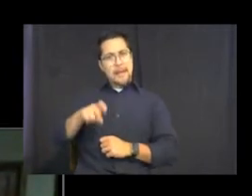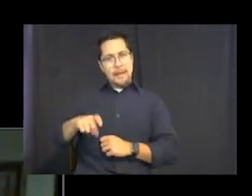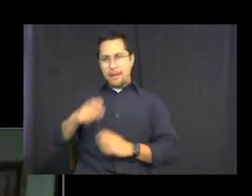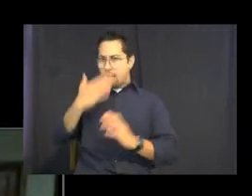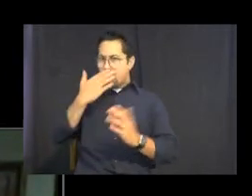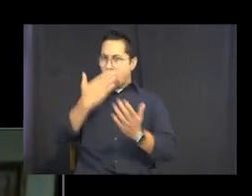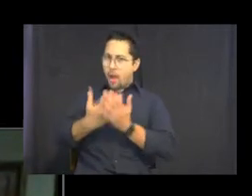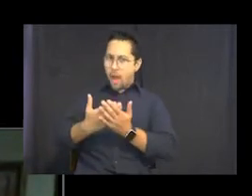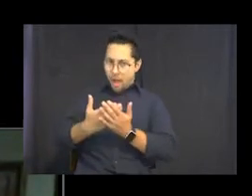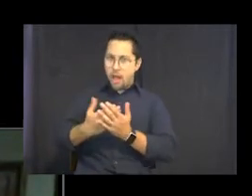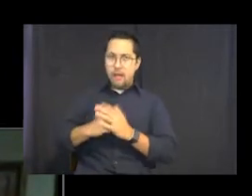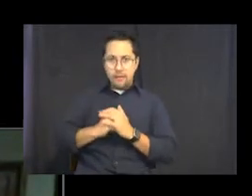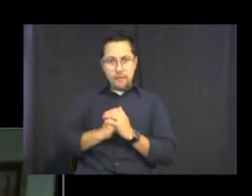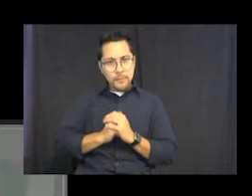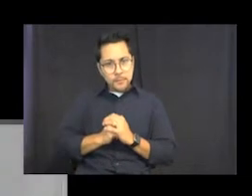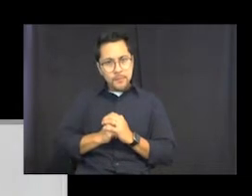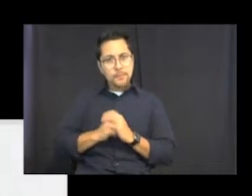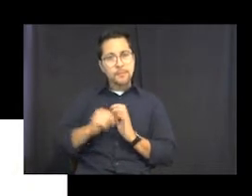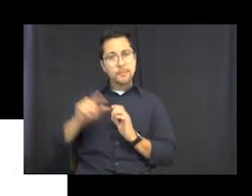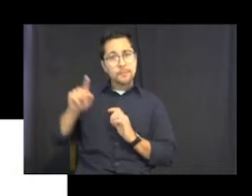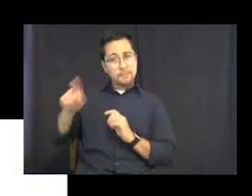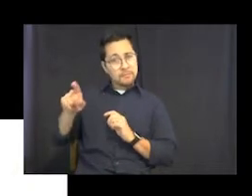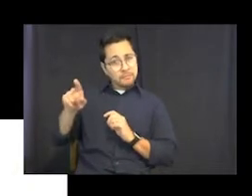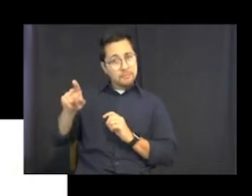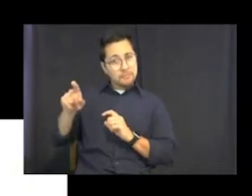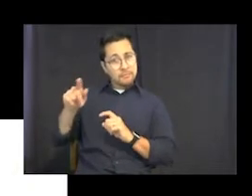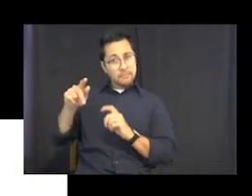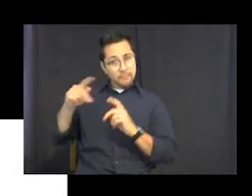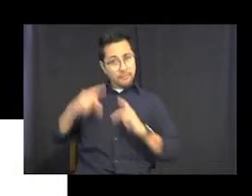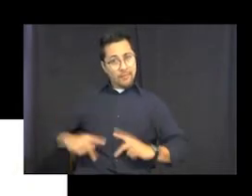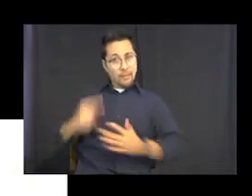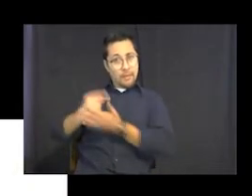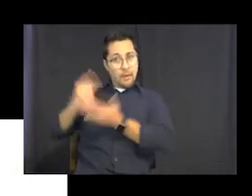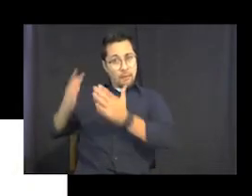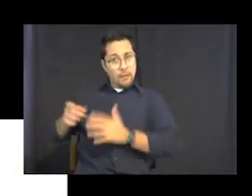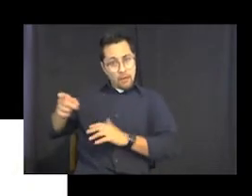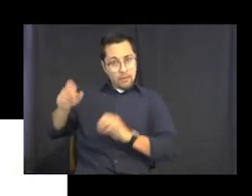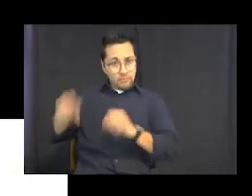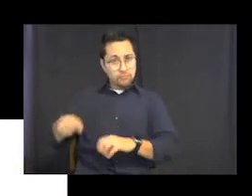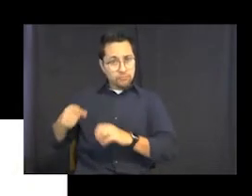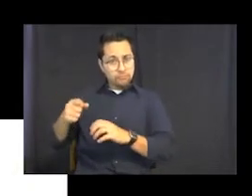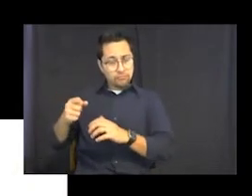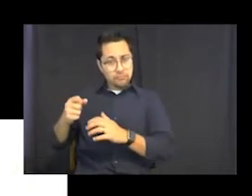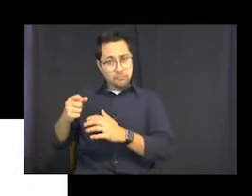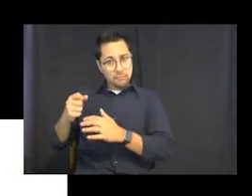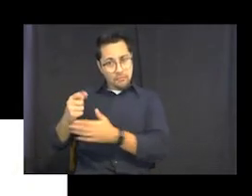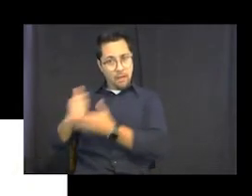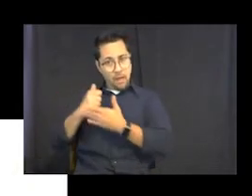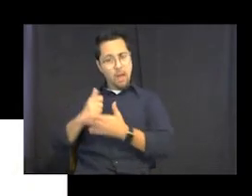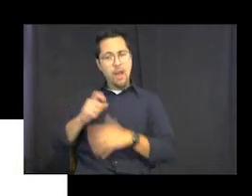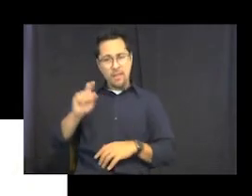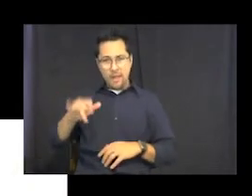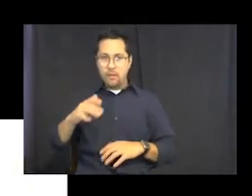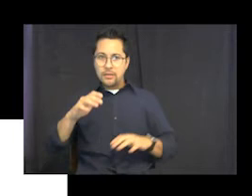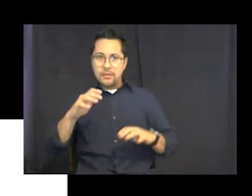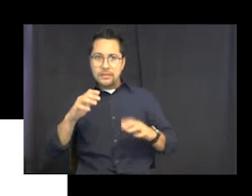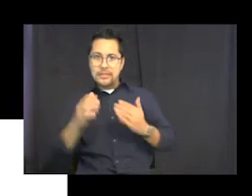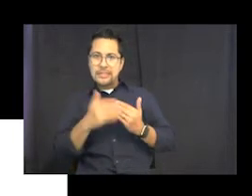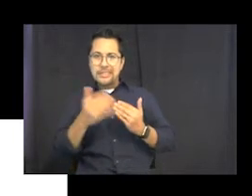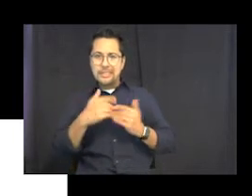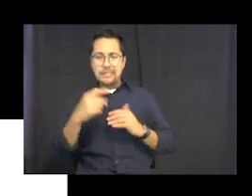well. She was able, which makes it easier to teach